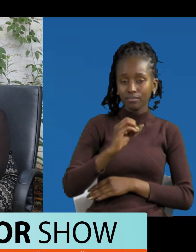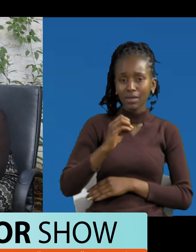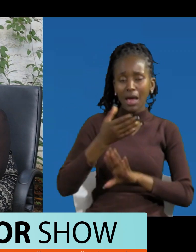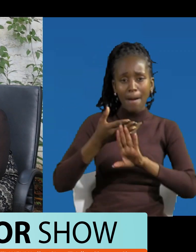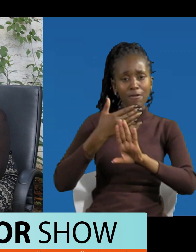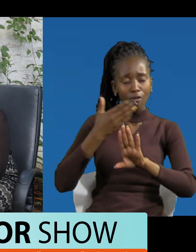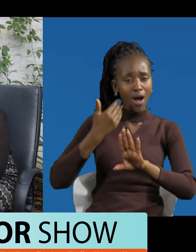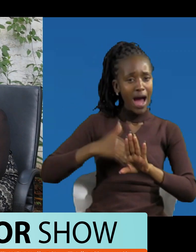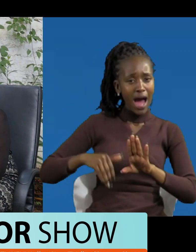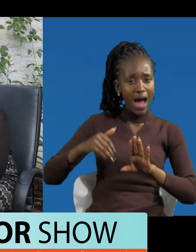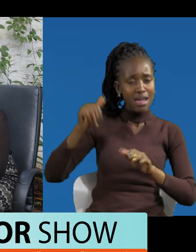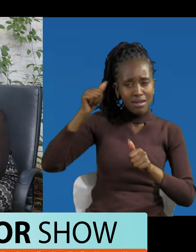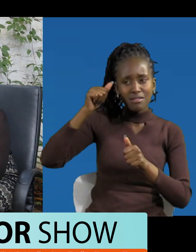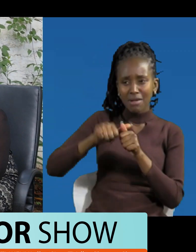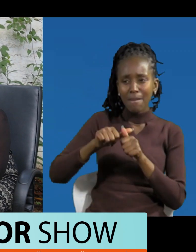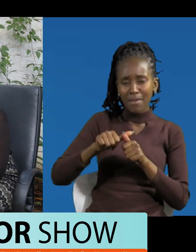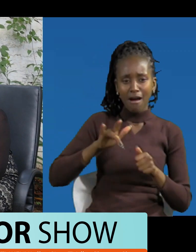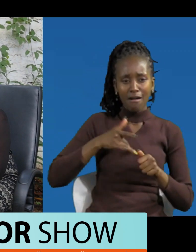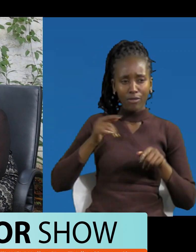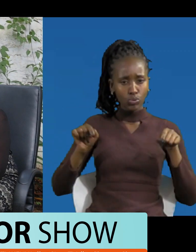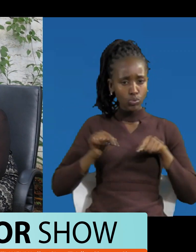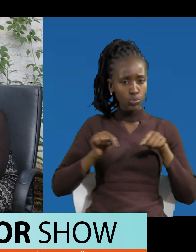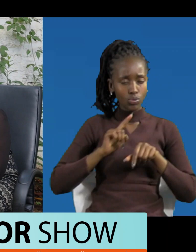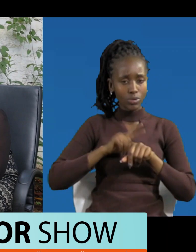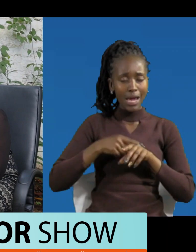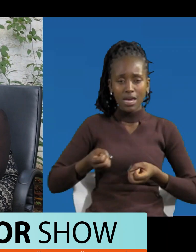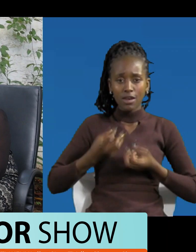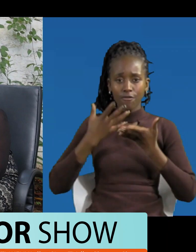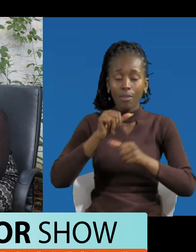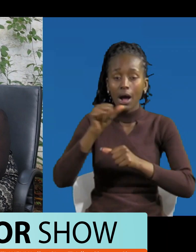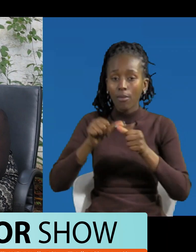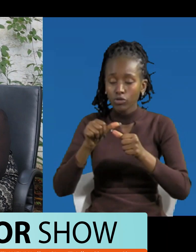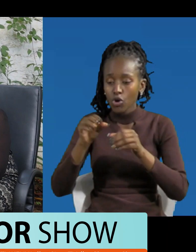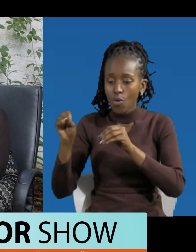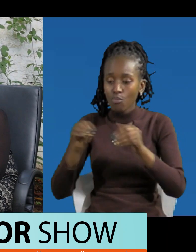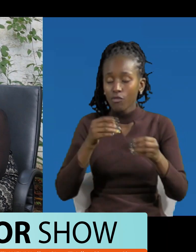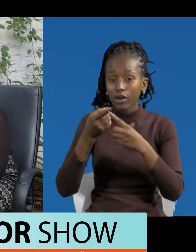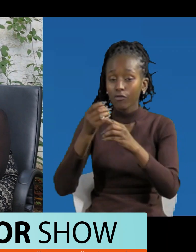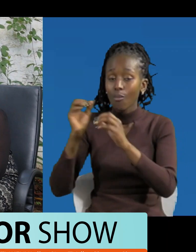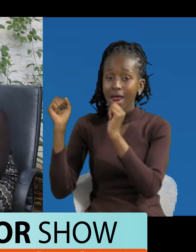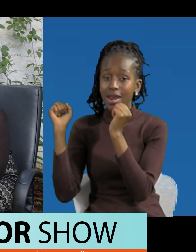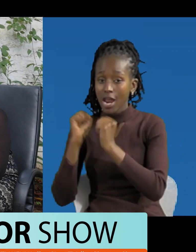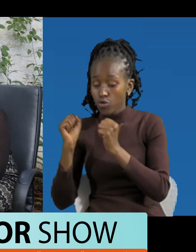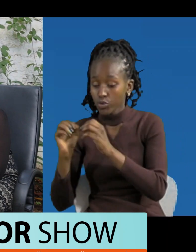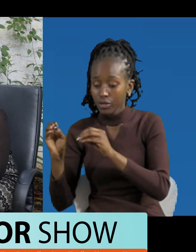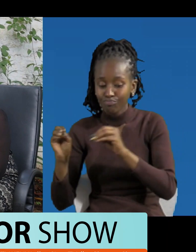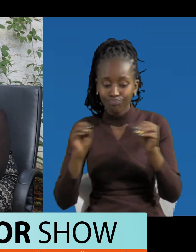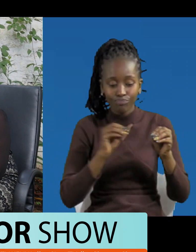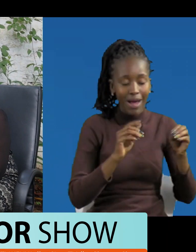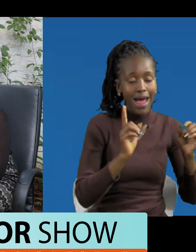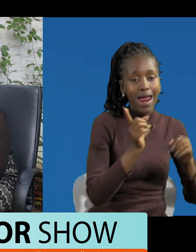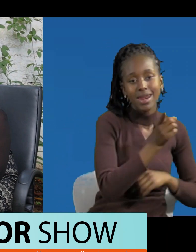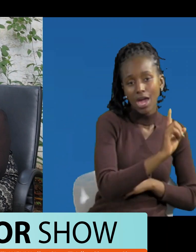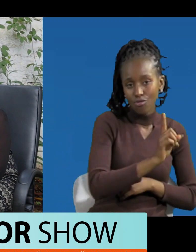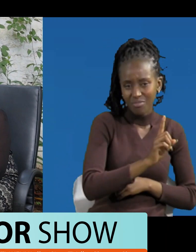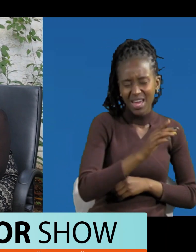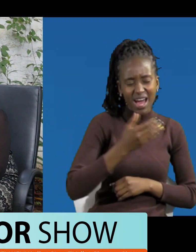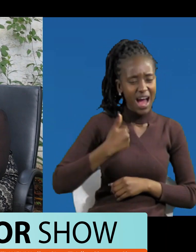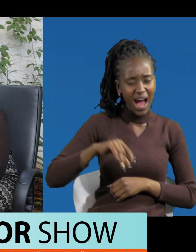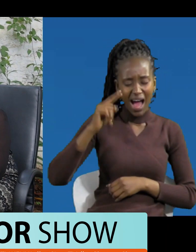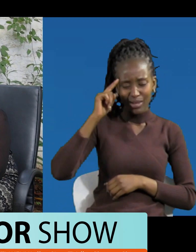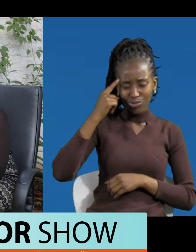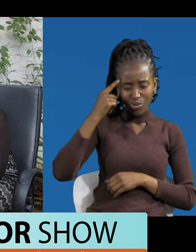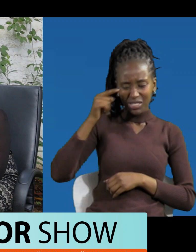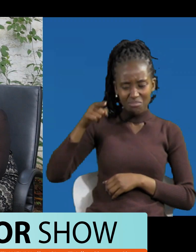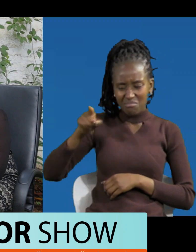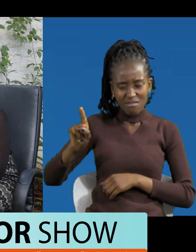I was telling her I'm leaving from Nanyuki to Nairobi. I was afraid she was going to panic, and then she was going to get sad, and she was like, "Go for it, girl.